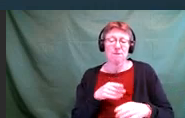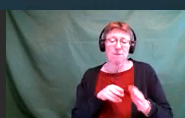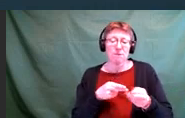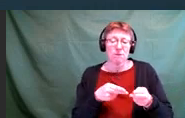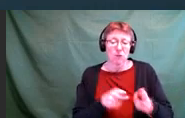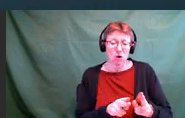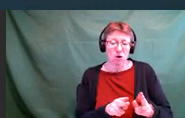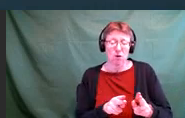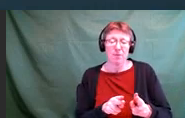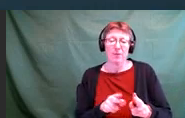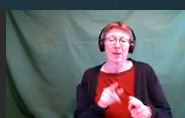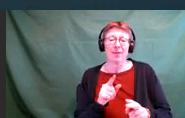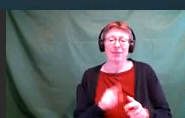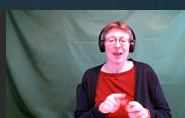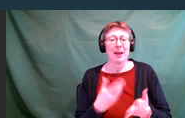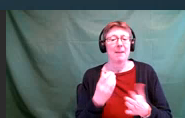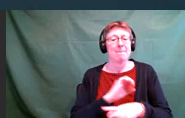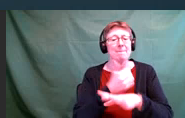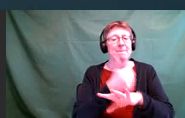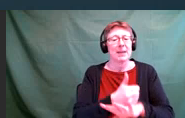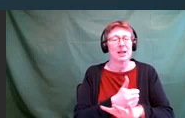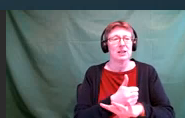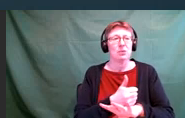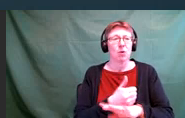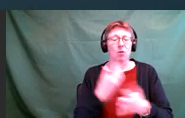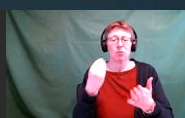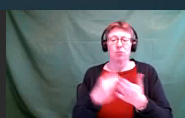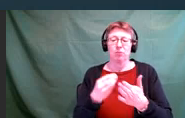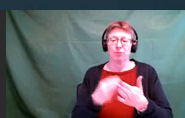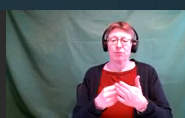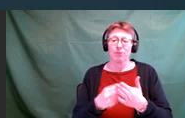it's based on past prices.